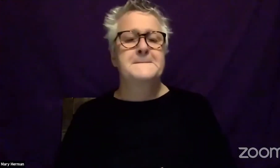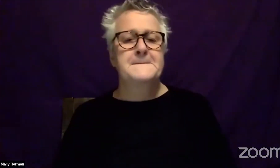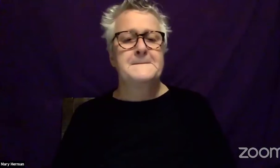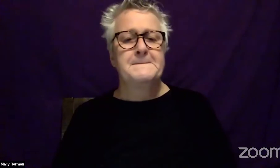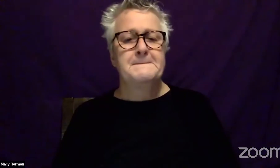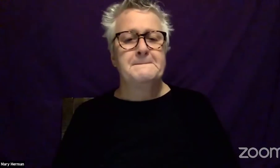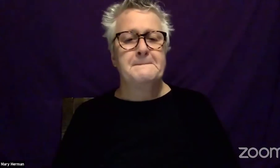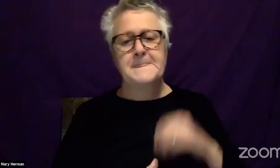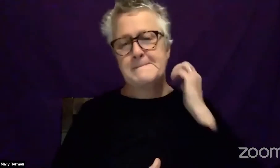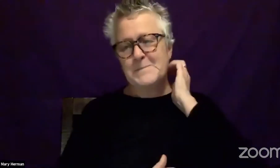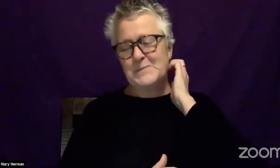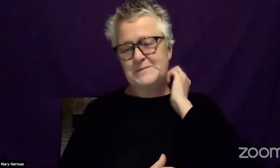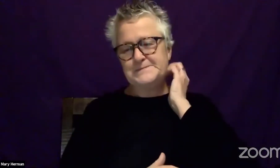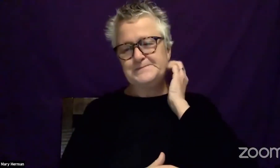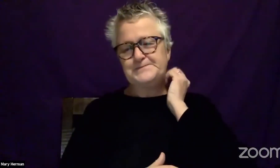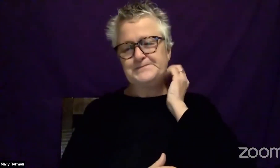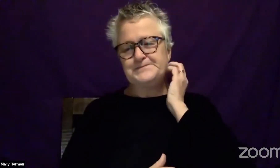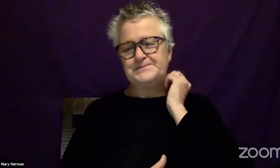OCULARALBINISM.